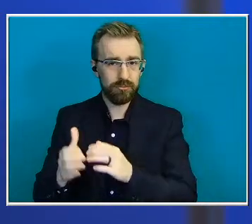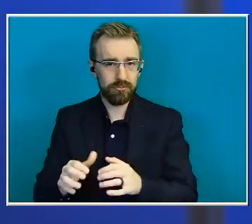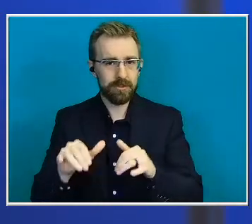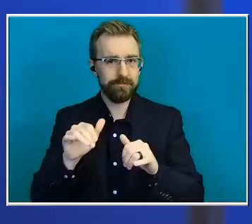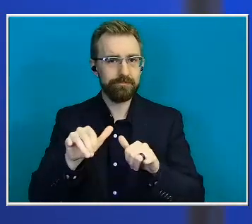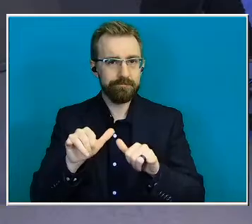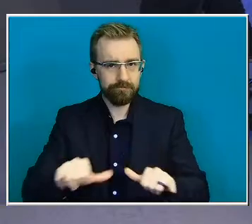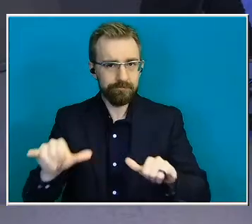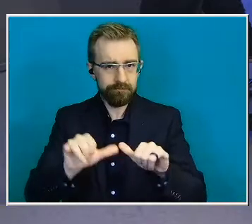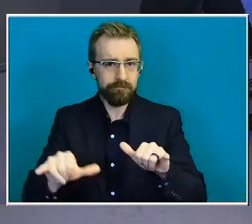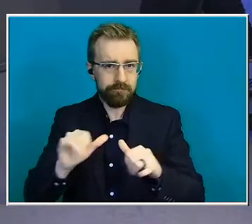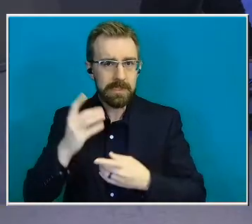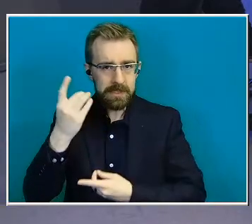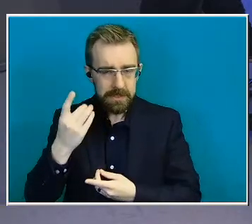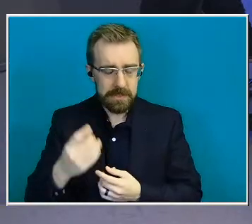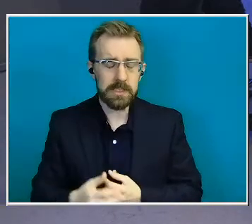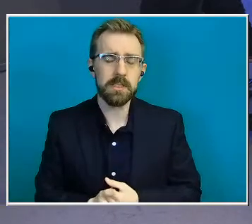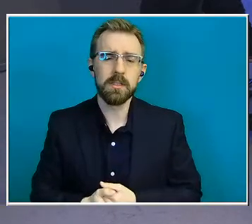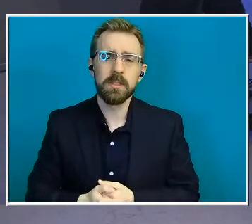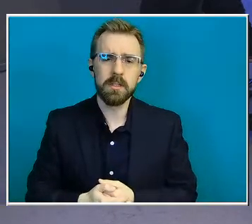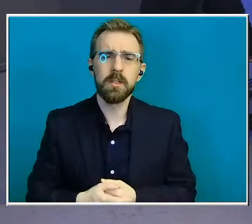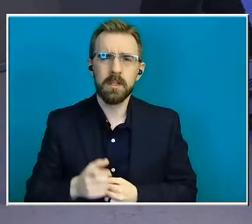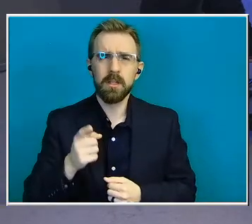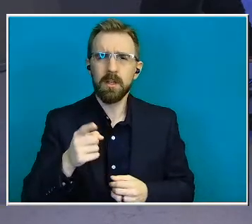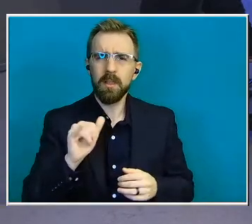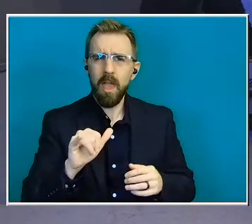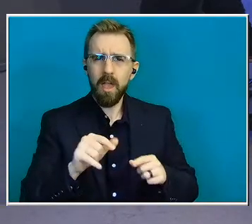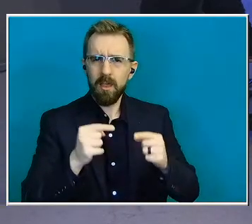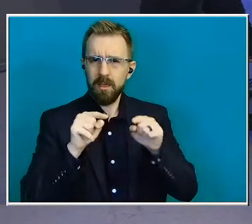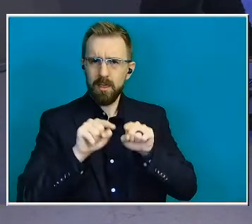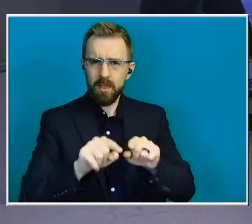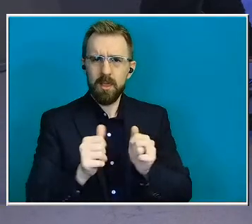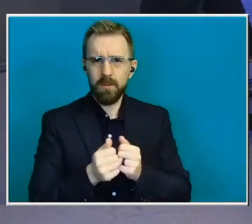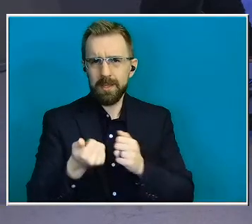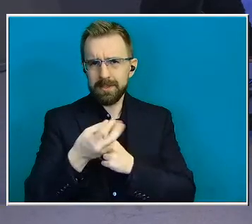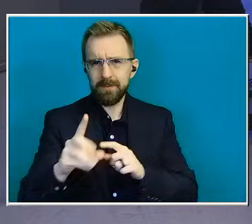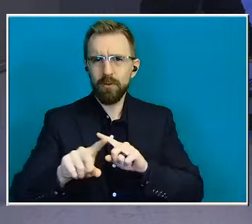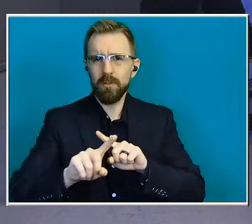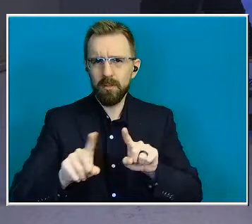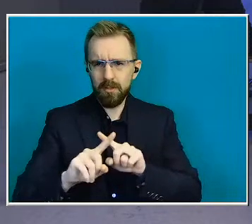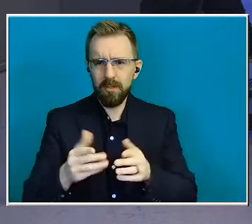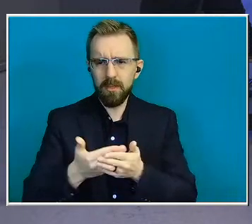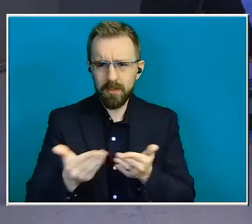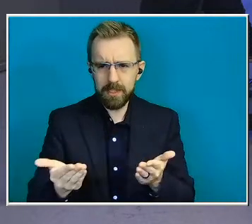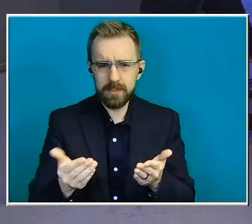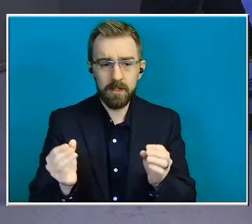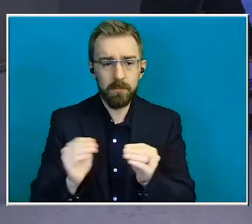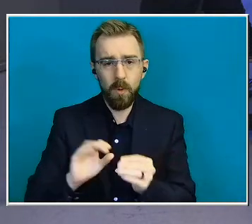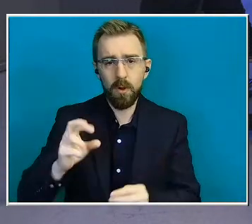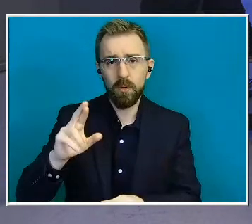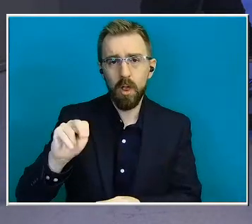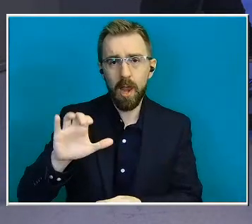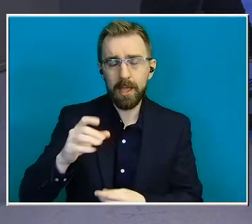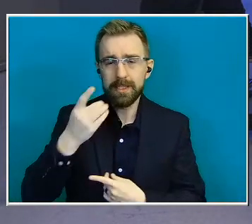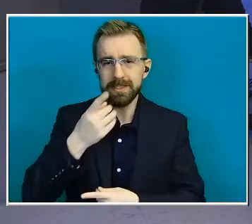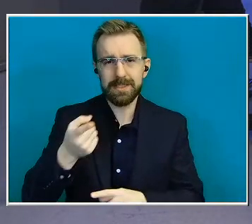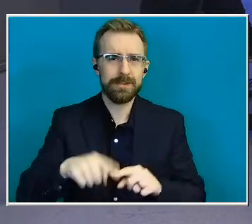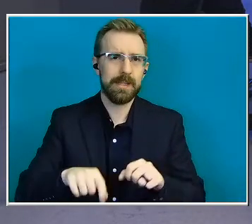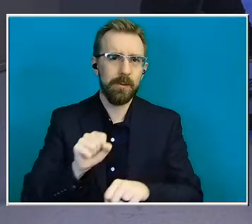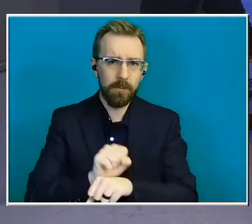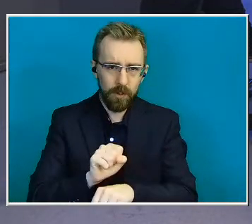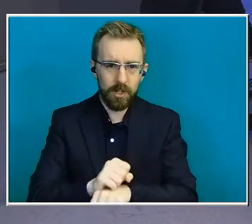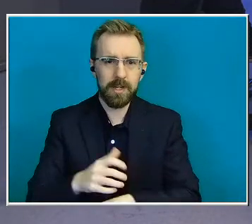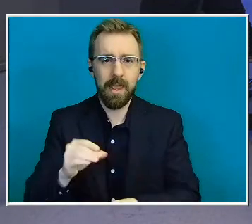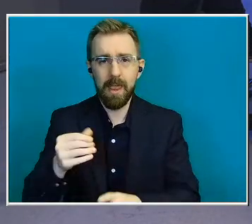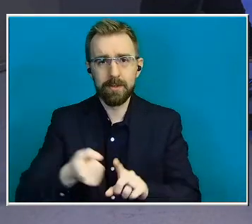So it does run together with a whole host of things, and clearly if you have more chronic diseases, you're less able to work, and bang, here comes the food insecurity question.